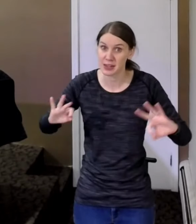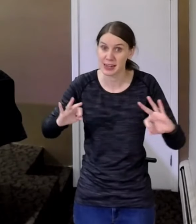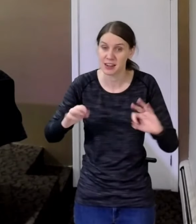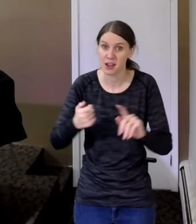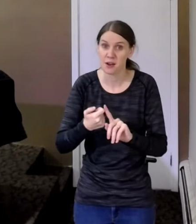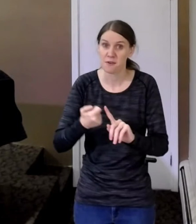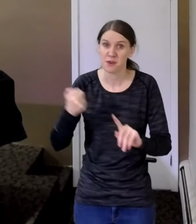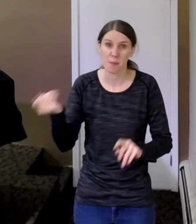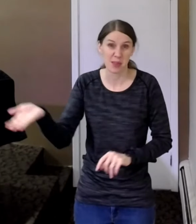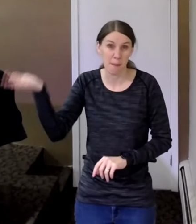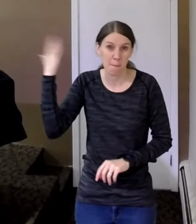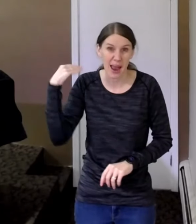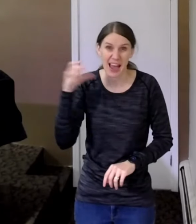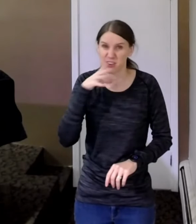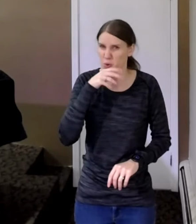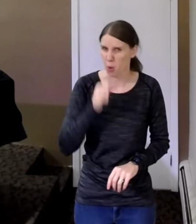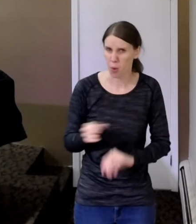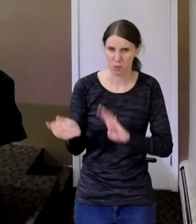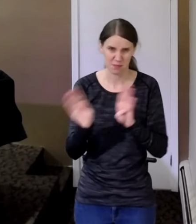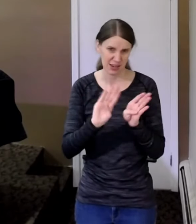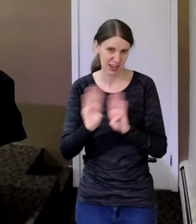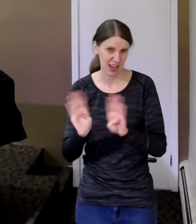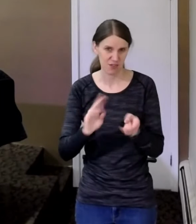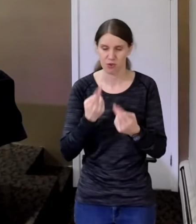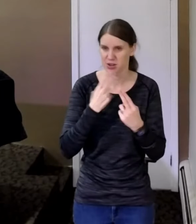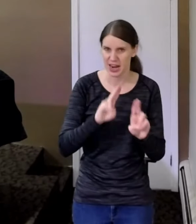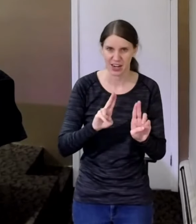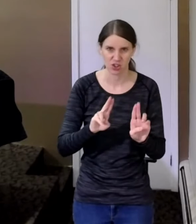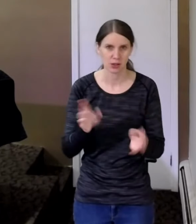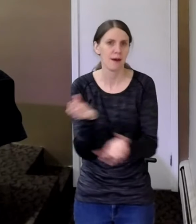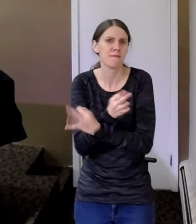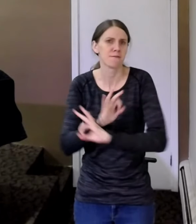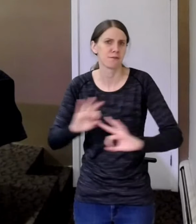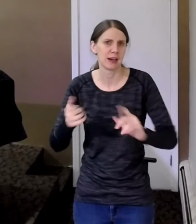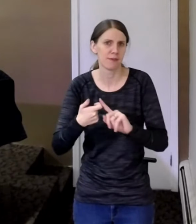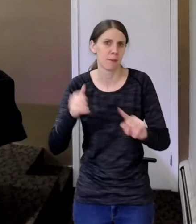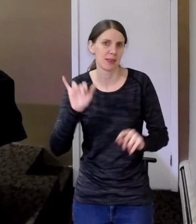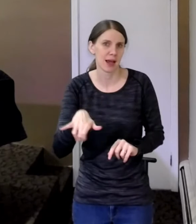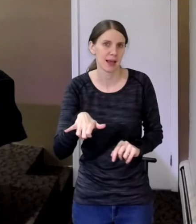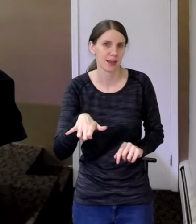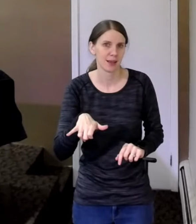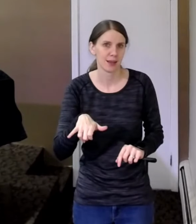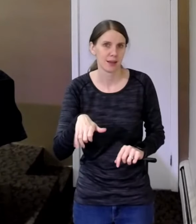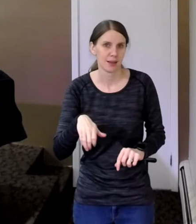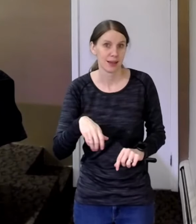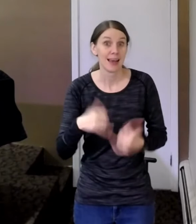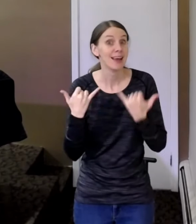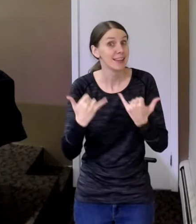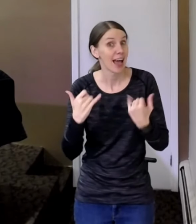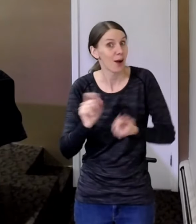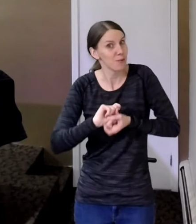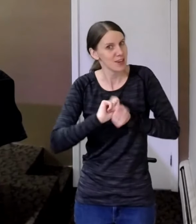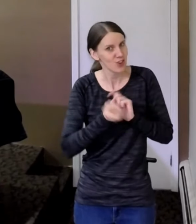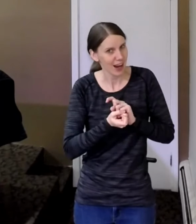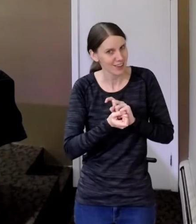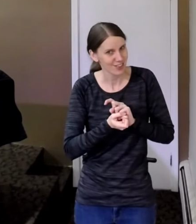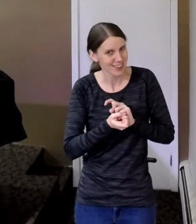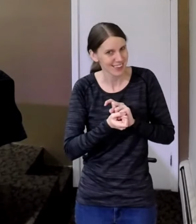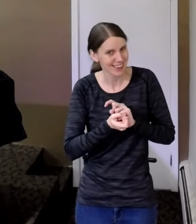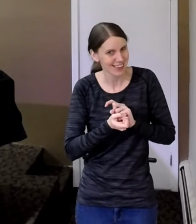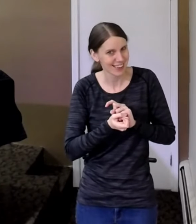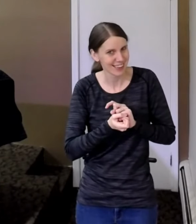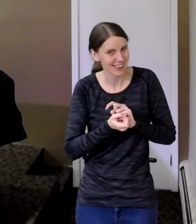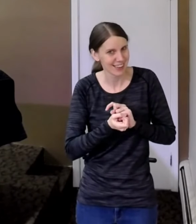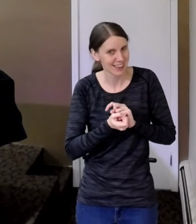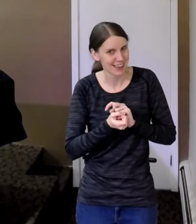responses, those old actions and reactions, and therefore change the consequences of